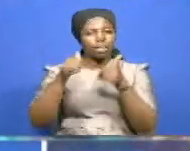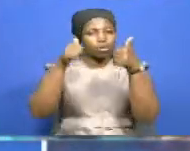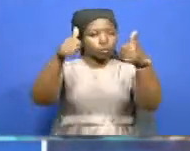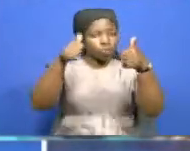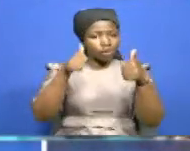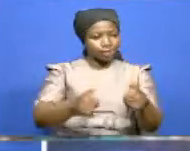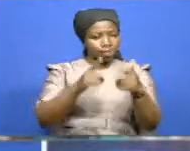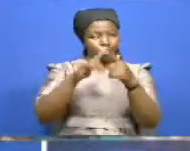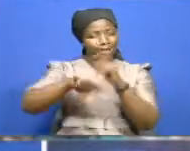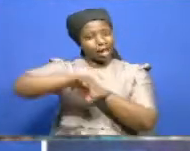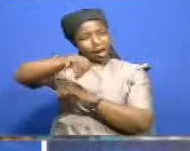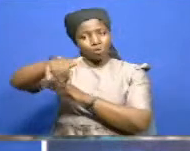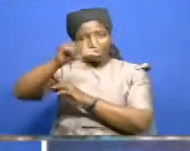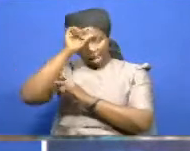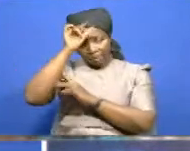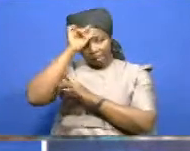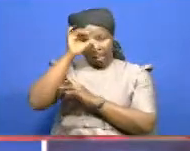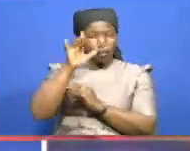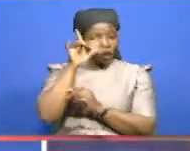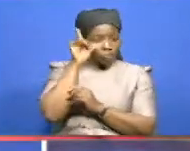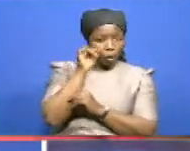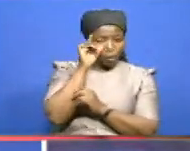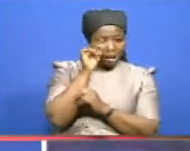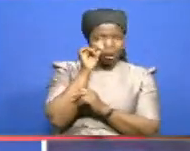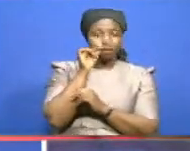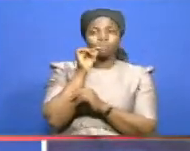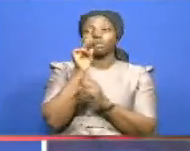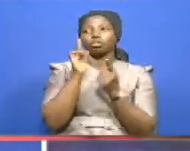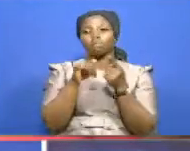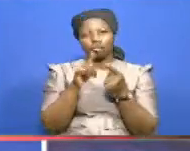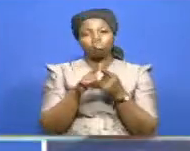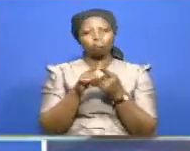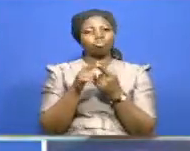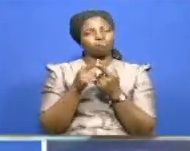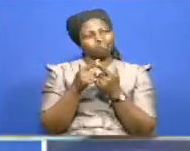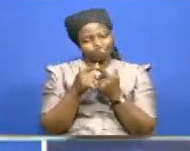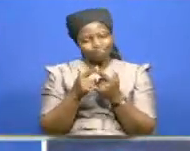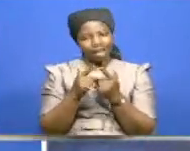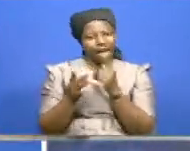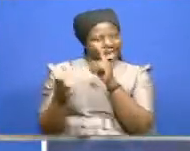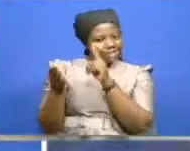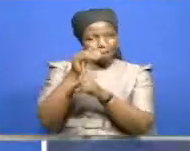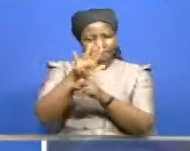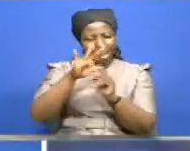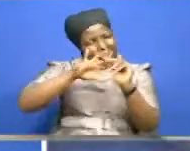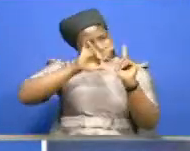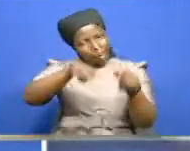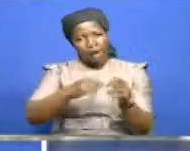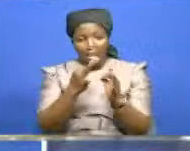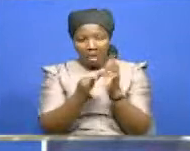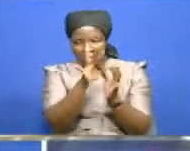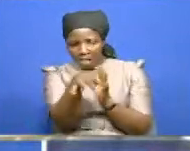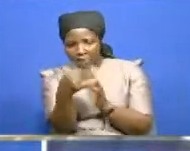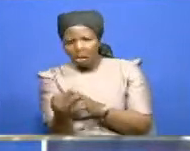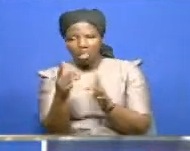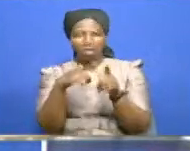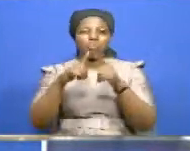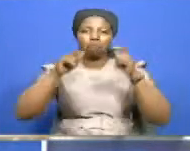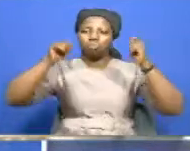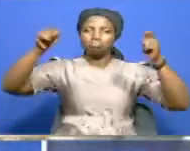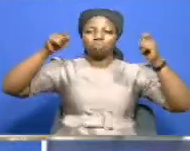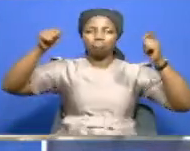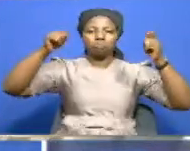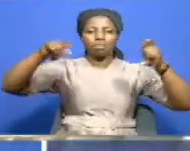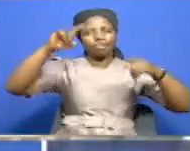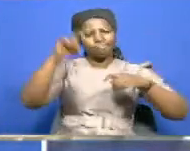ultimatum to the county government of Mombasa to heed to their demands, failure to which they will down tools and paralyze